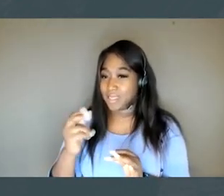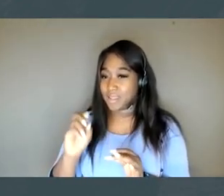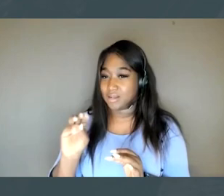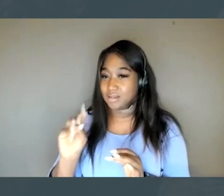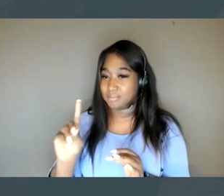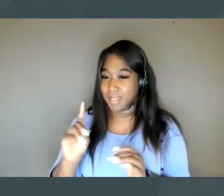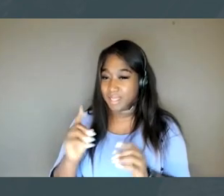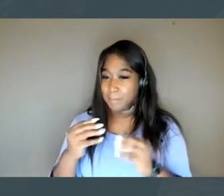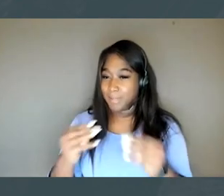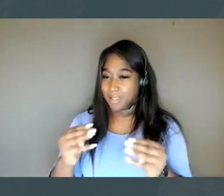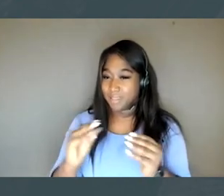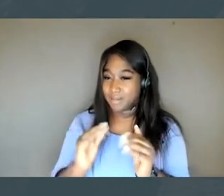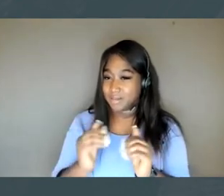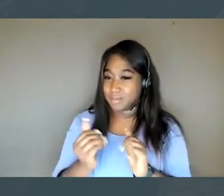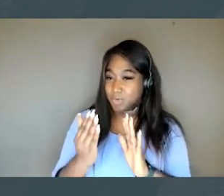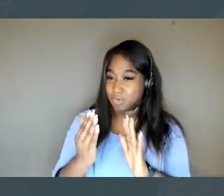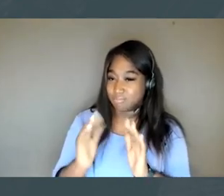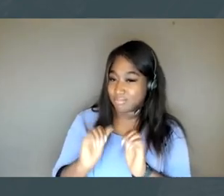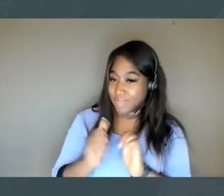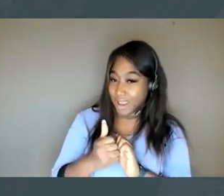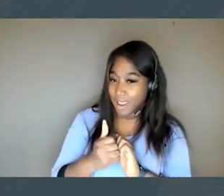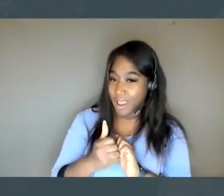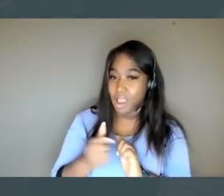You said the magic word, décalage.